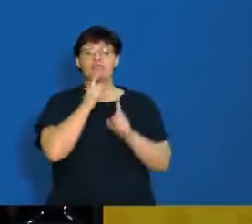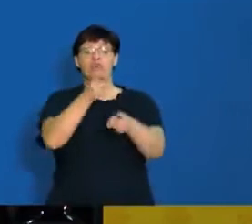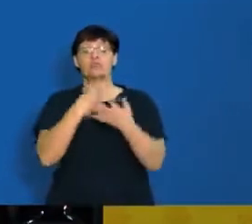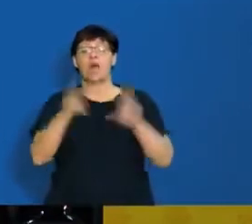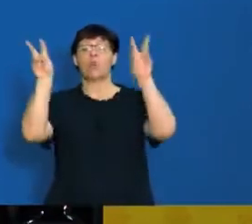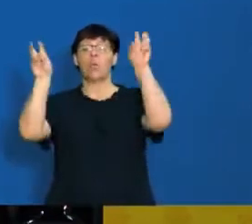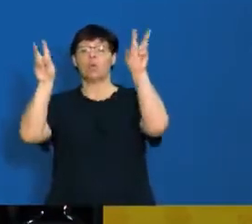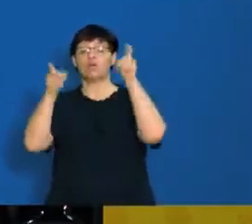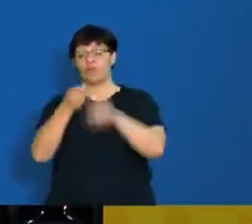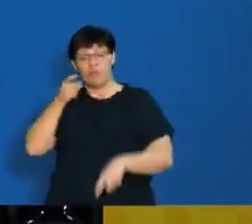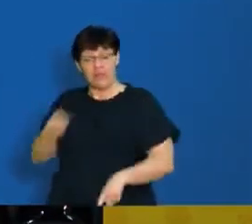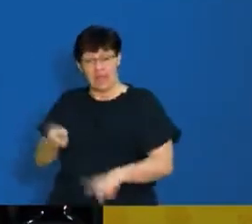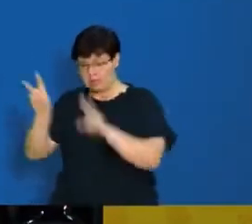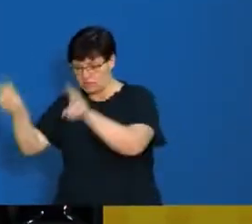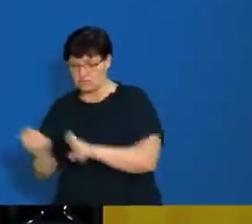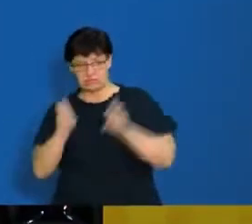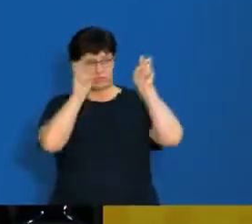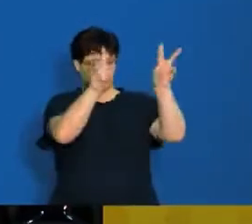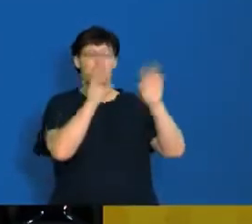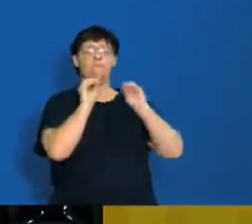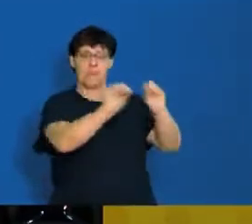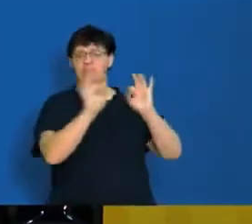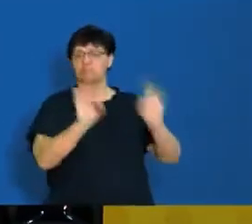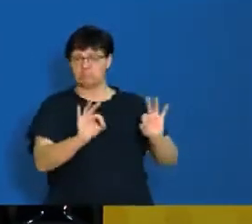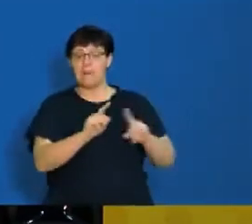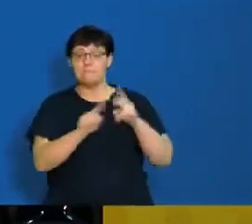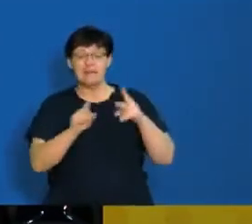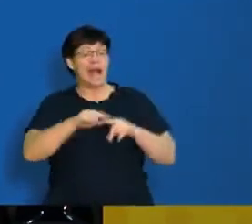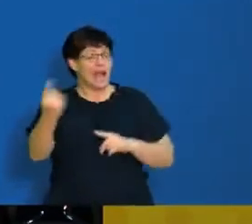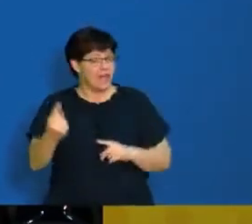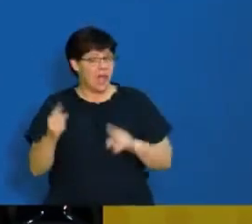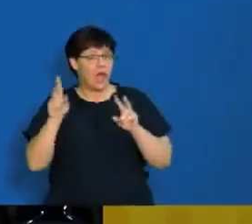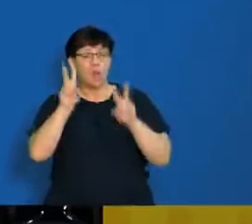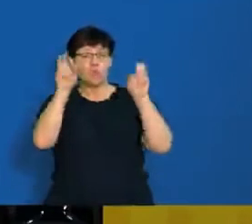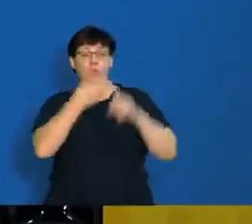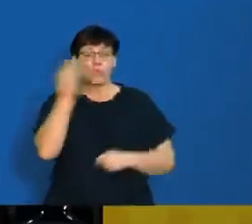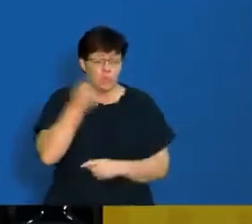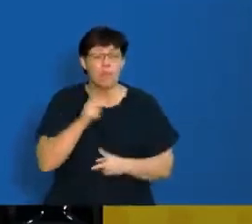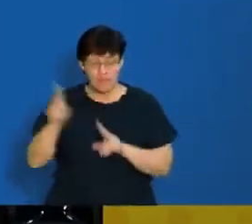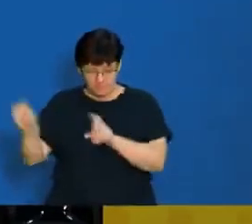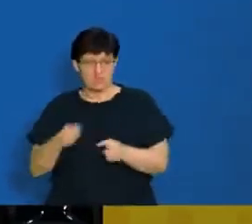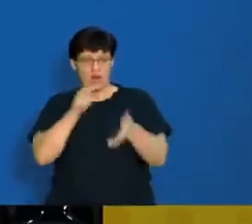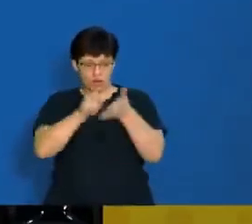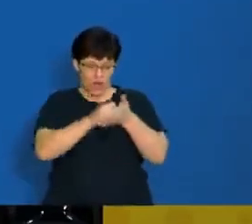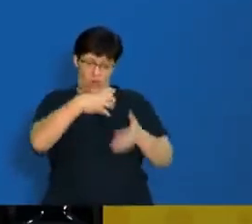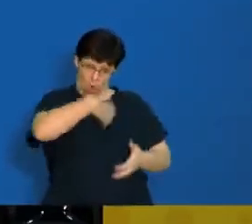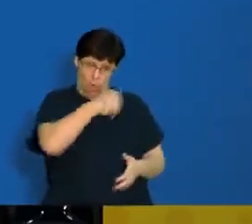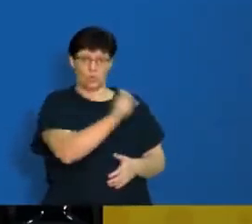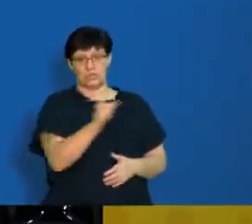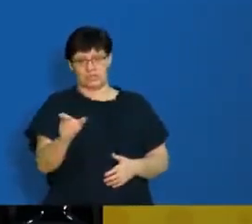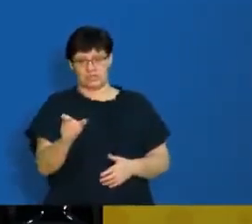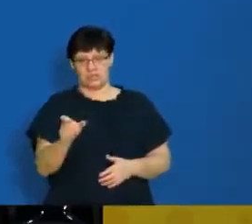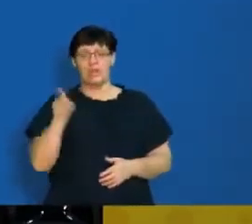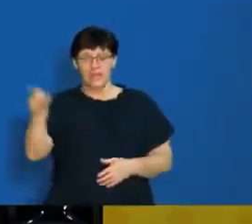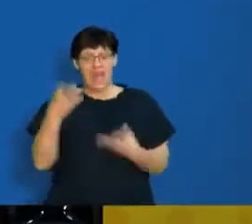so. Don't just rewrite the sources. The sources are already there. The examiners and markers have the sources in front